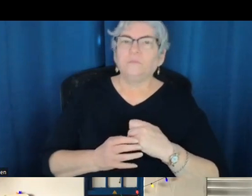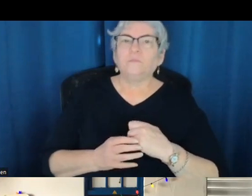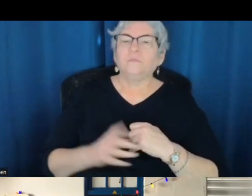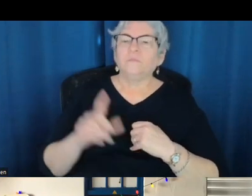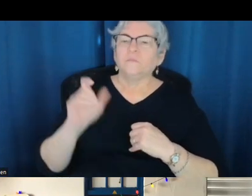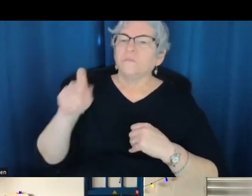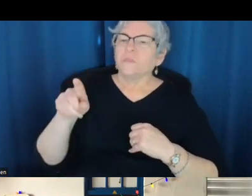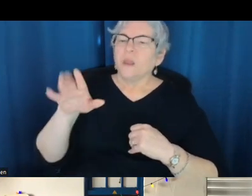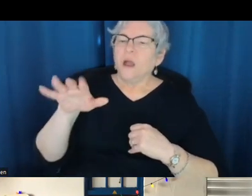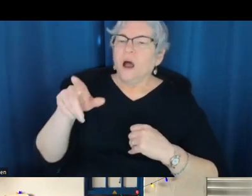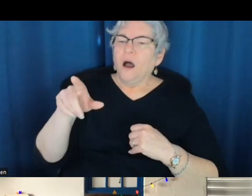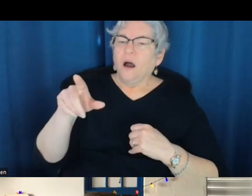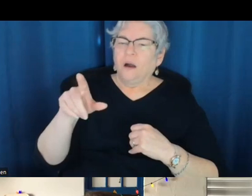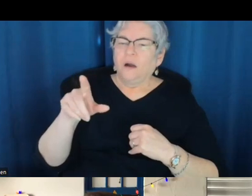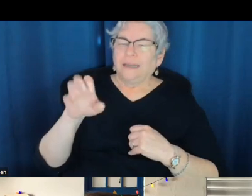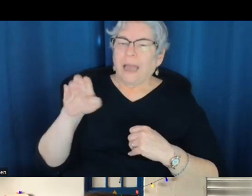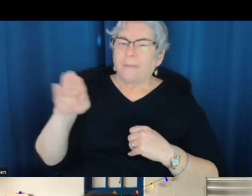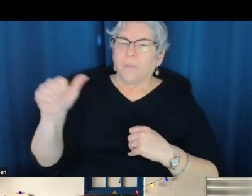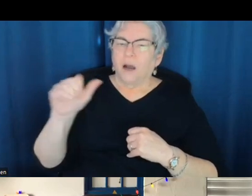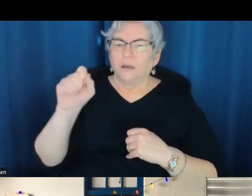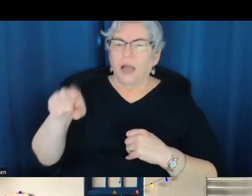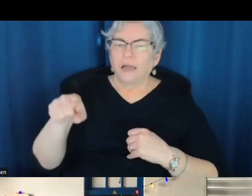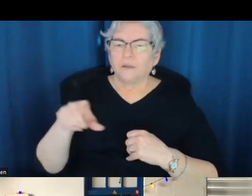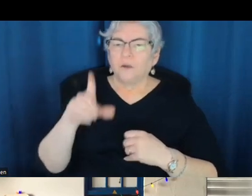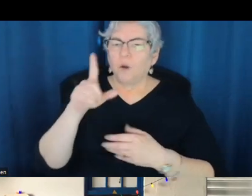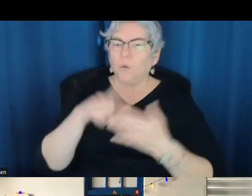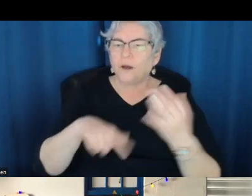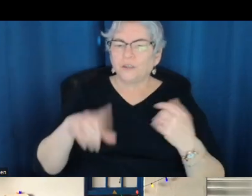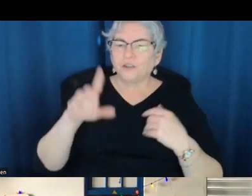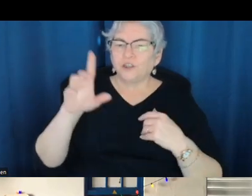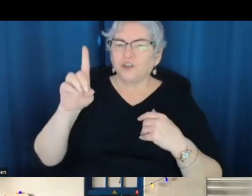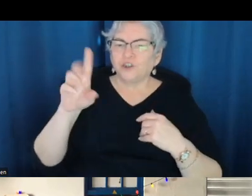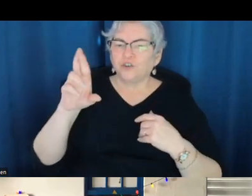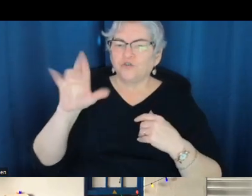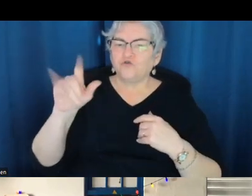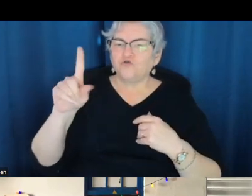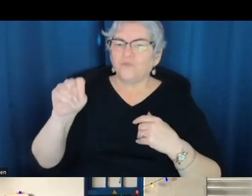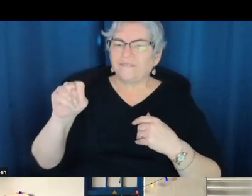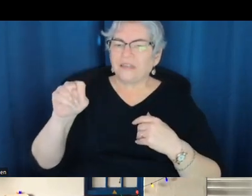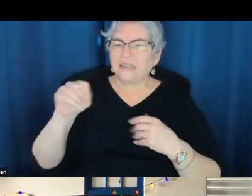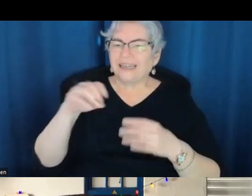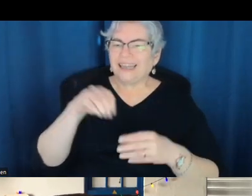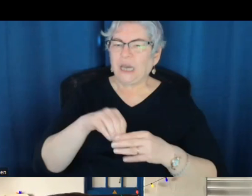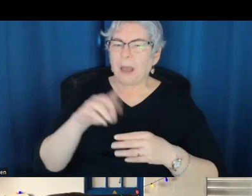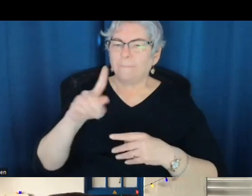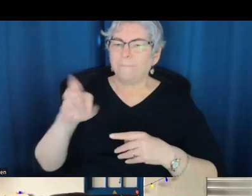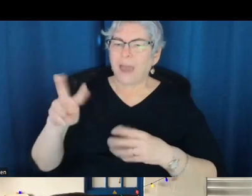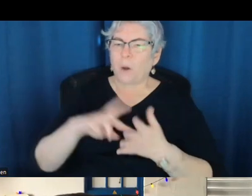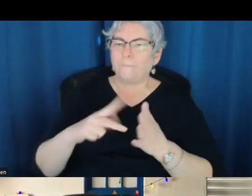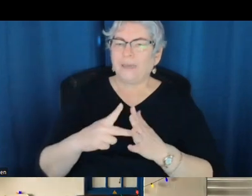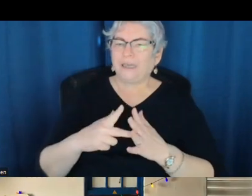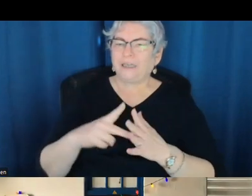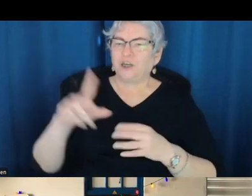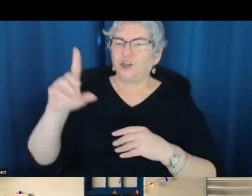You mentioned it earlier in your presentation, but what does drift mean in the context of meadows? So a